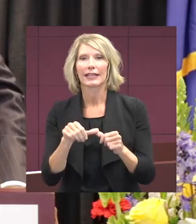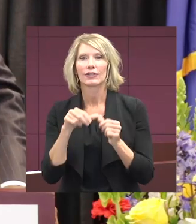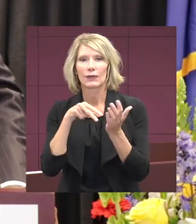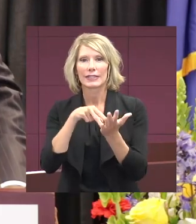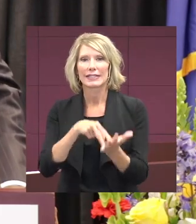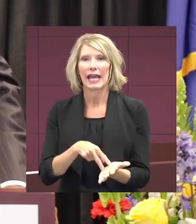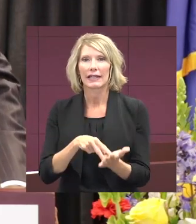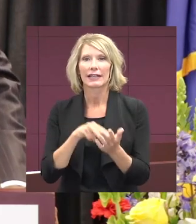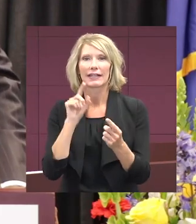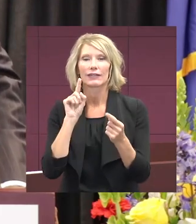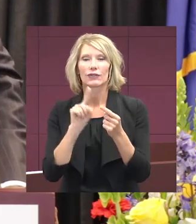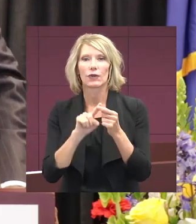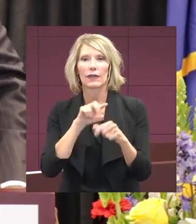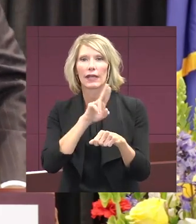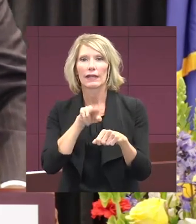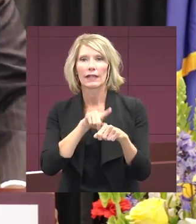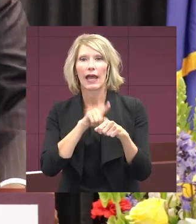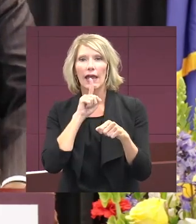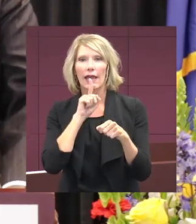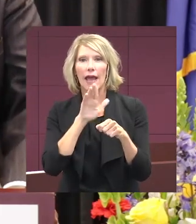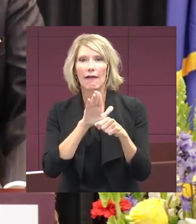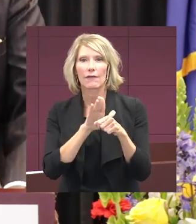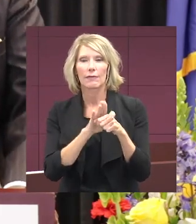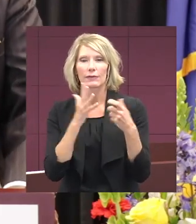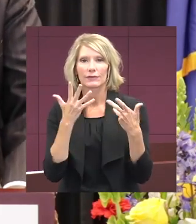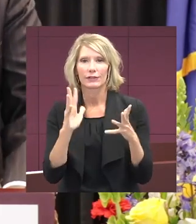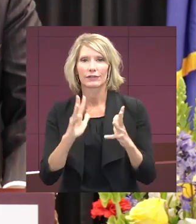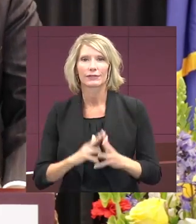standing until the national anthem.